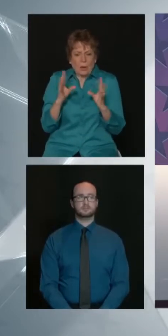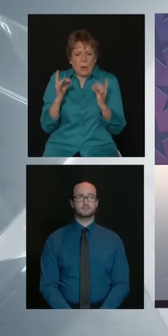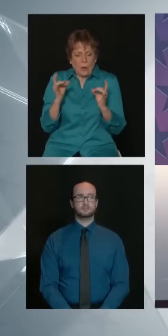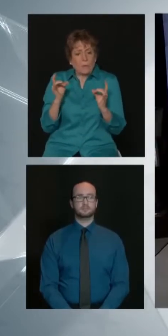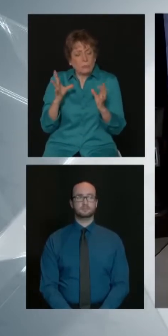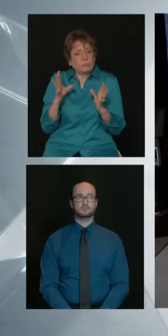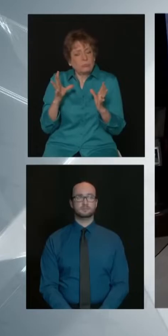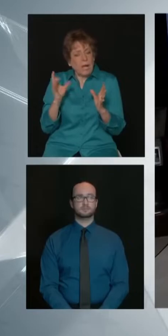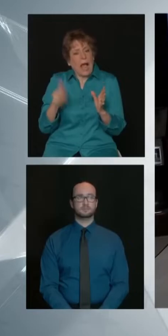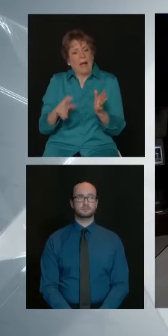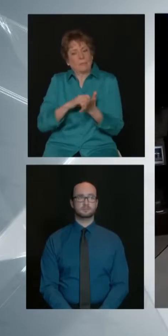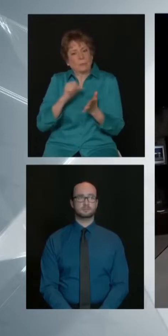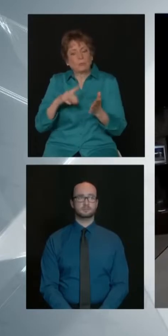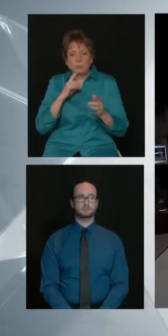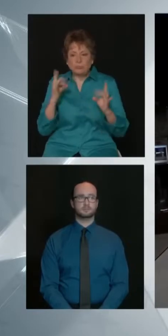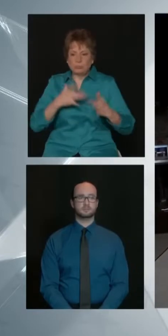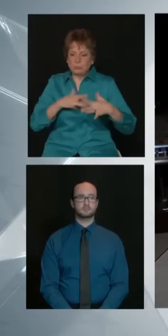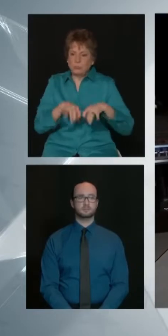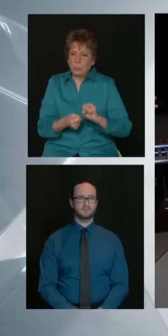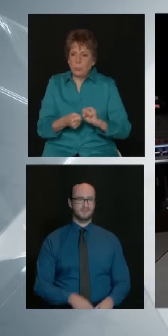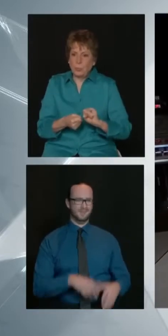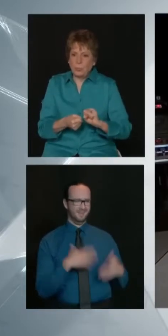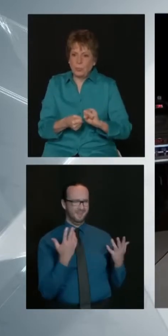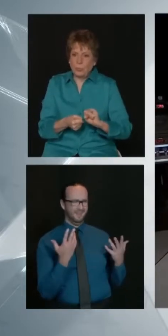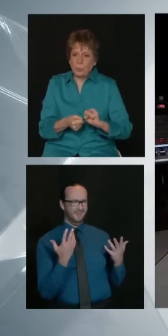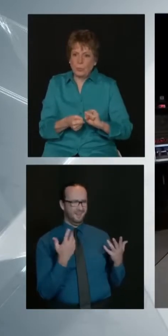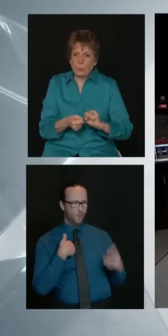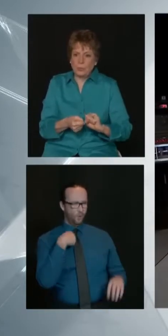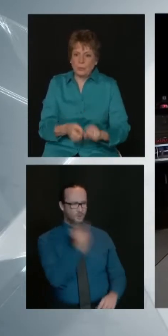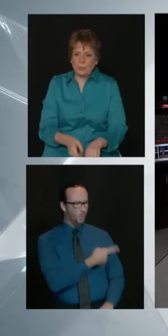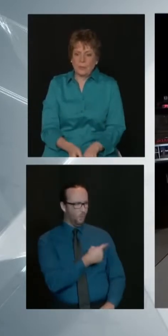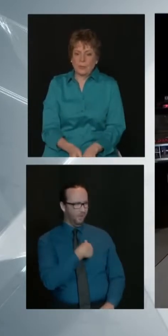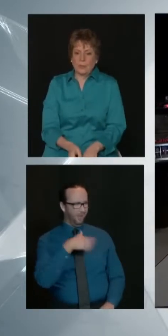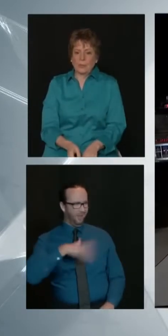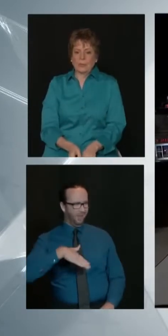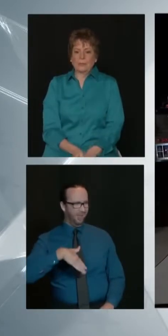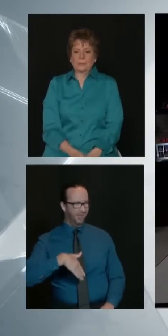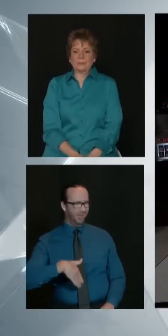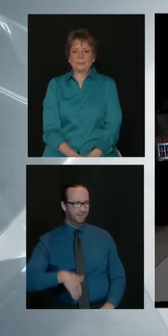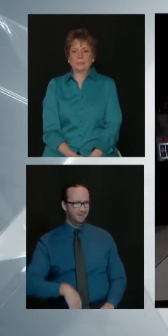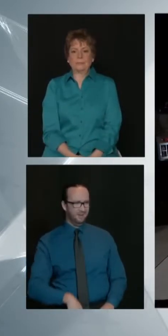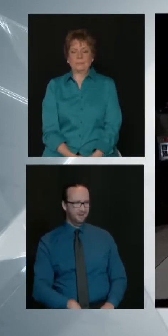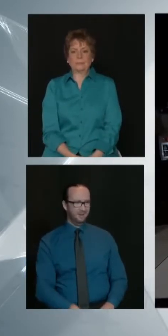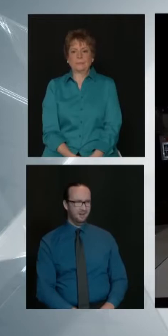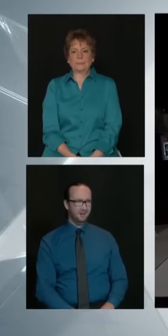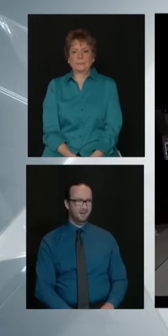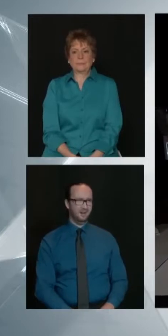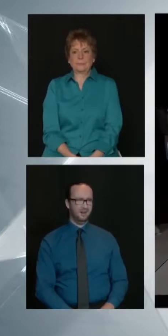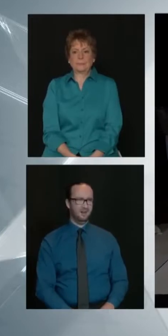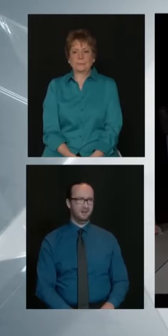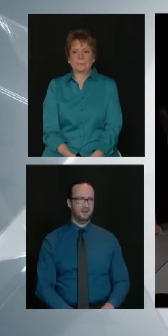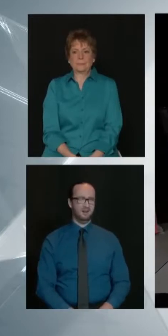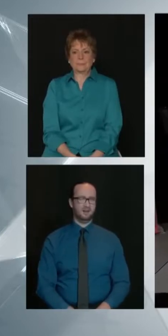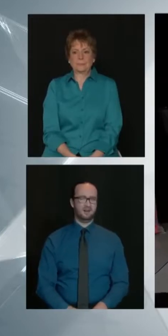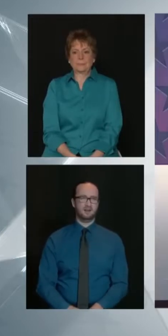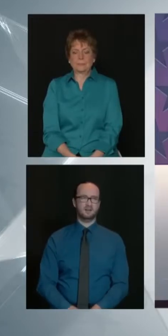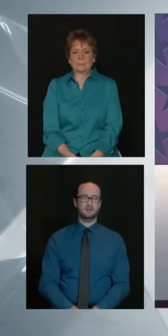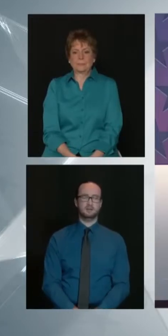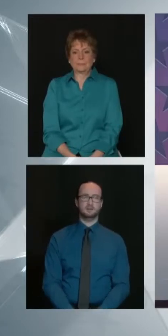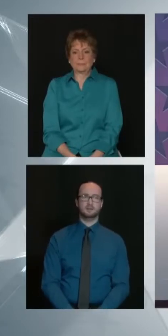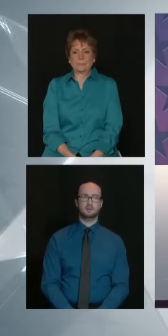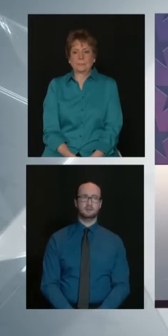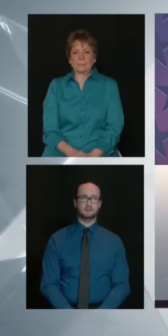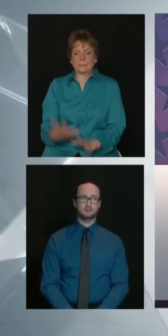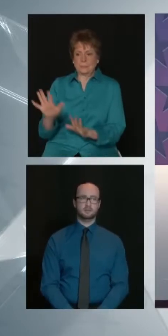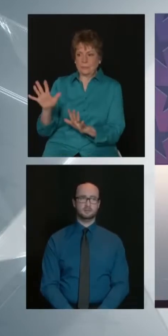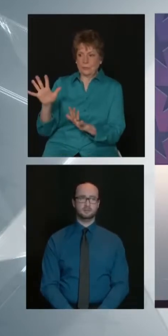ban. I just told you I didn't. You're going to get your chance. That criminalizes this decision. He has